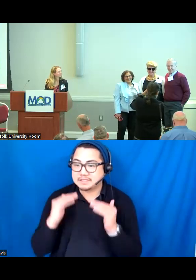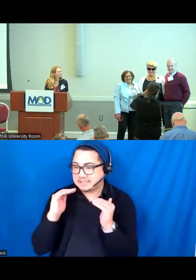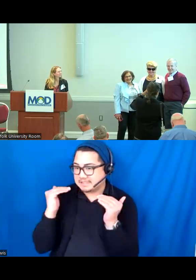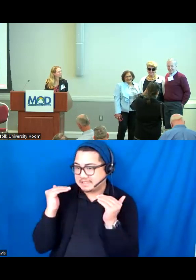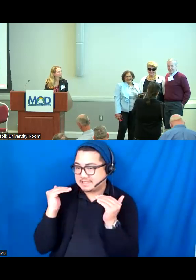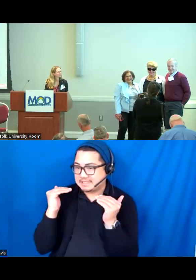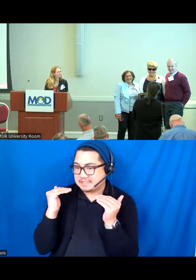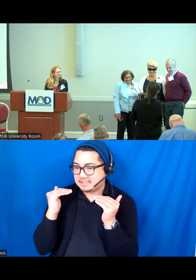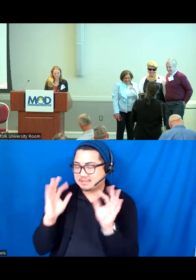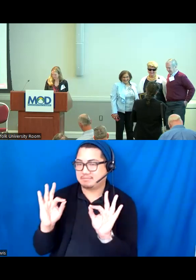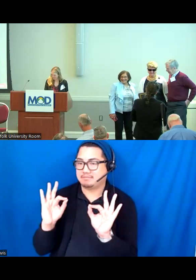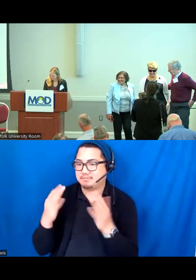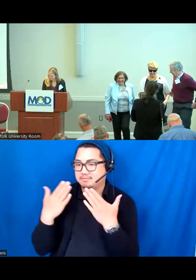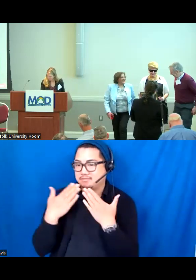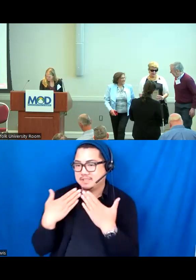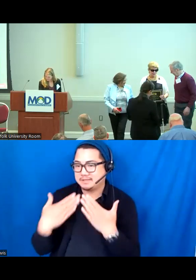thank you.